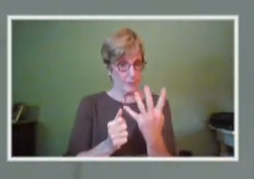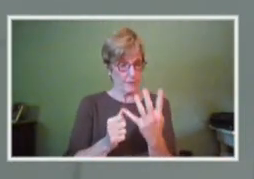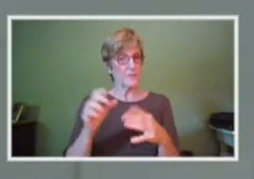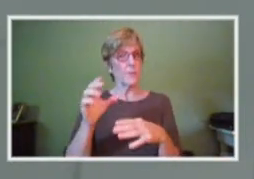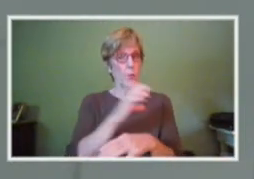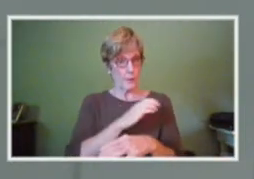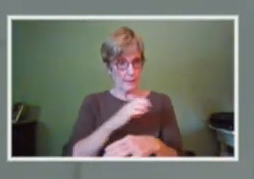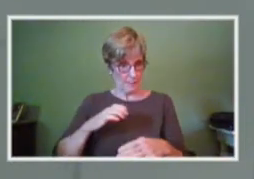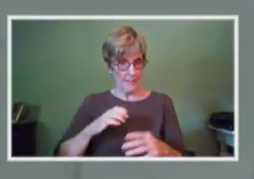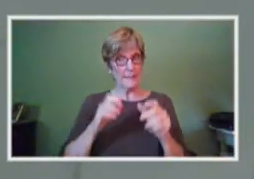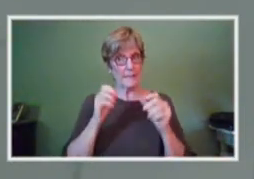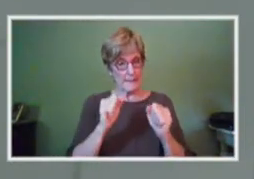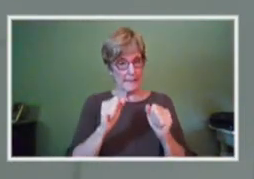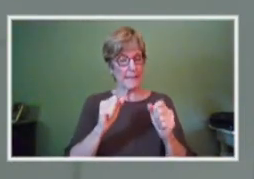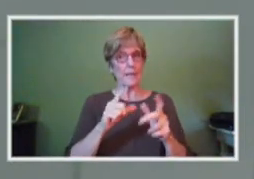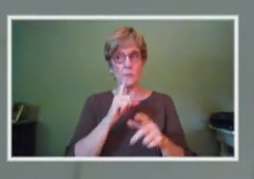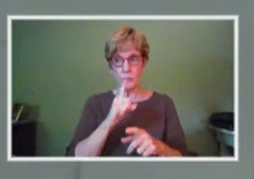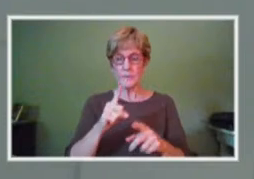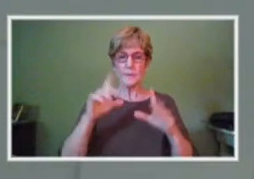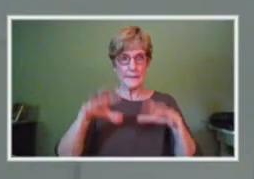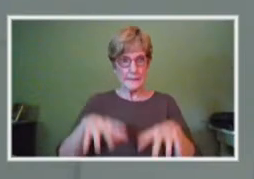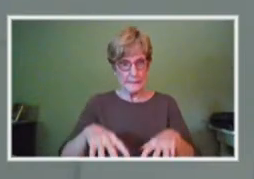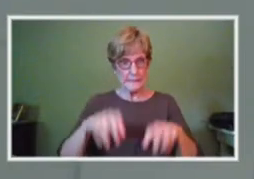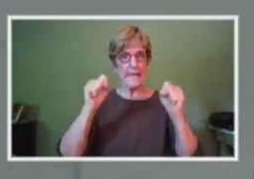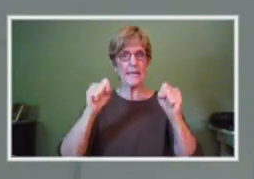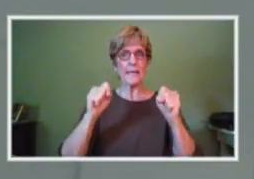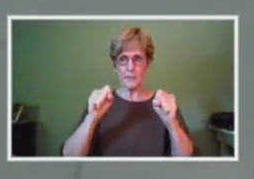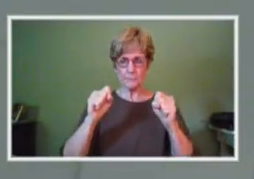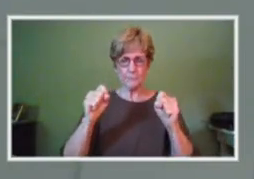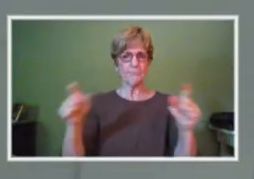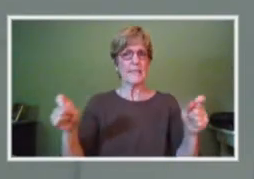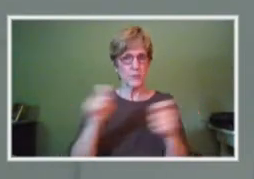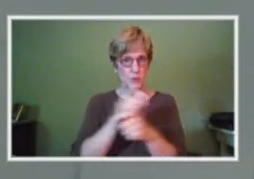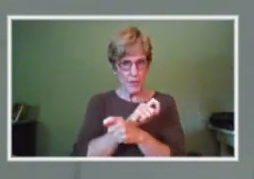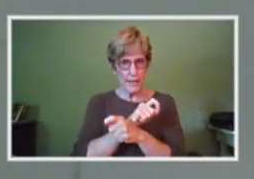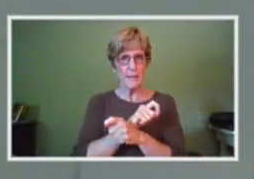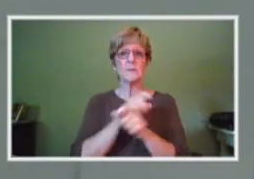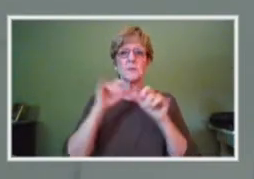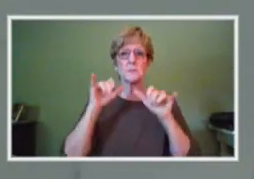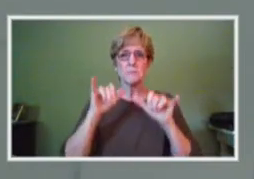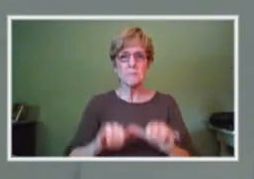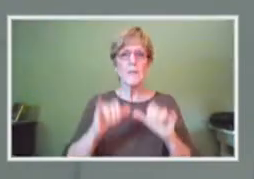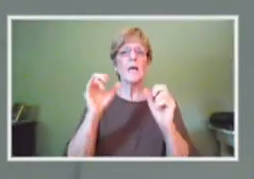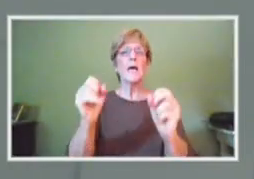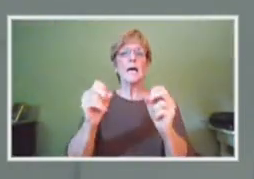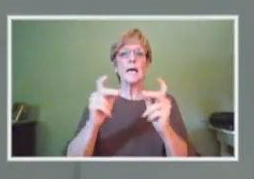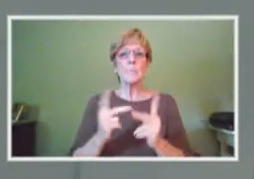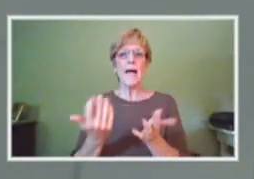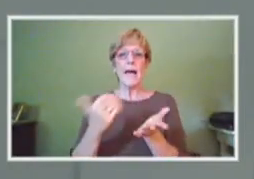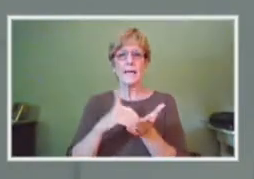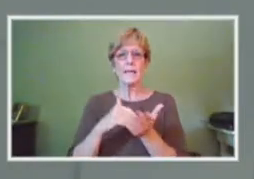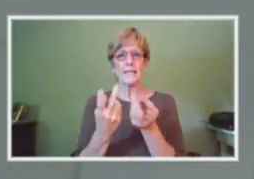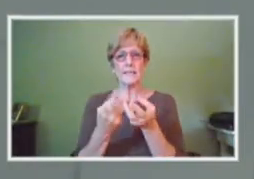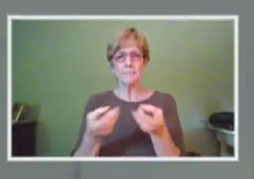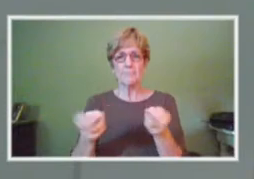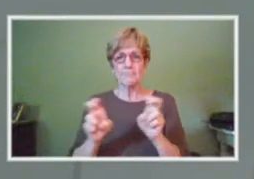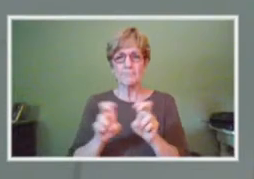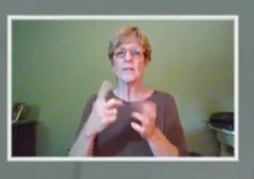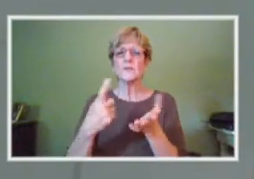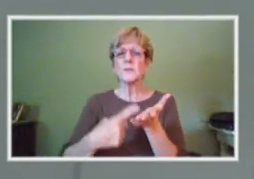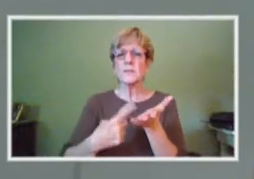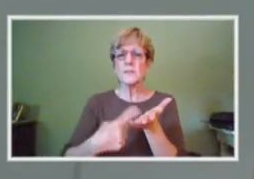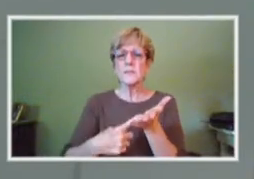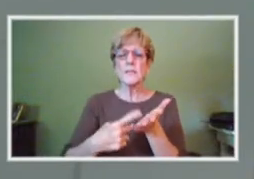to address this, make a real difference so that we can come back again and talk about what steps we need for a safer